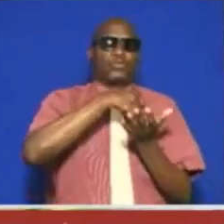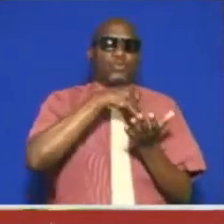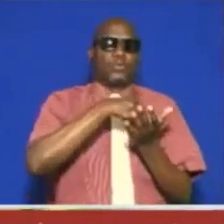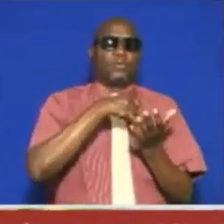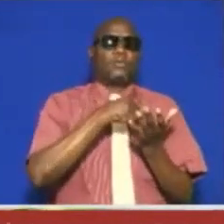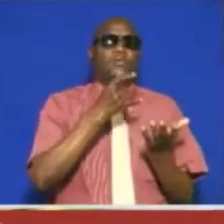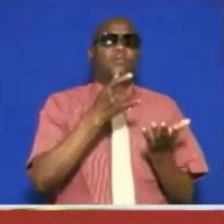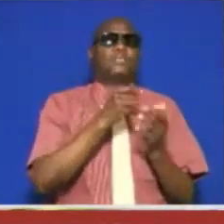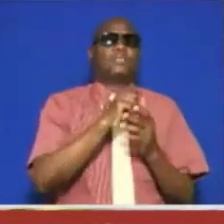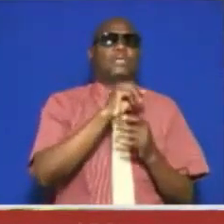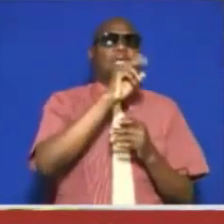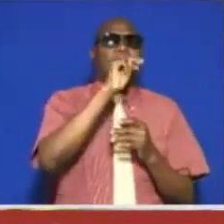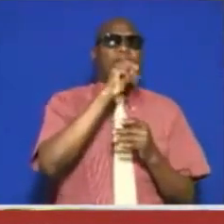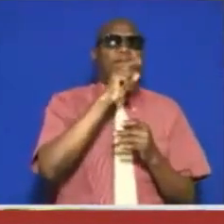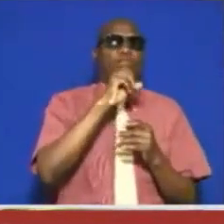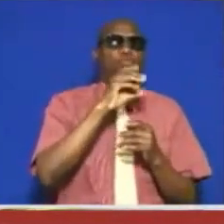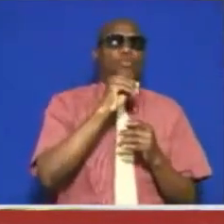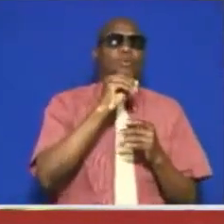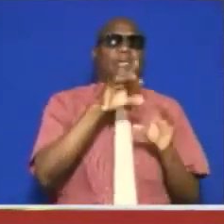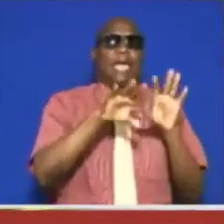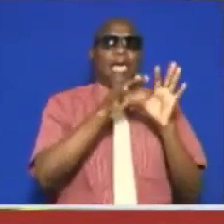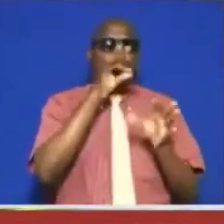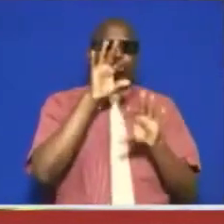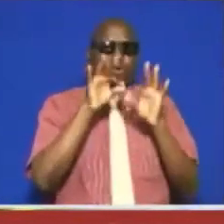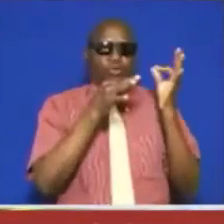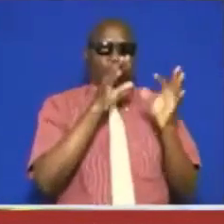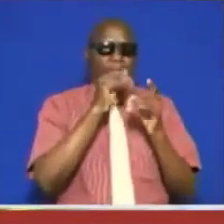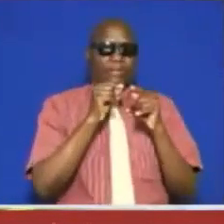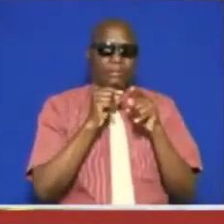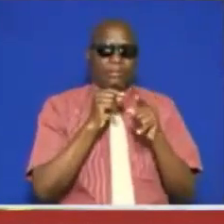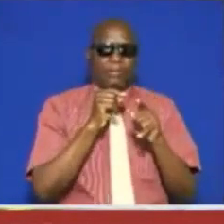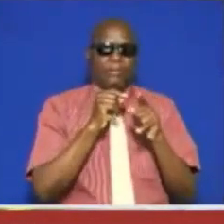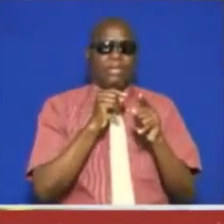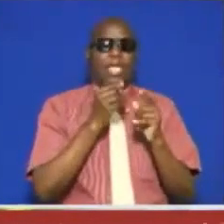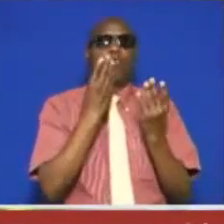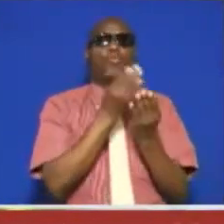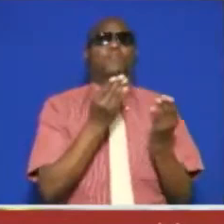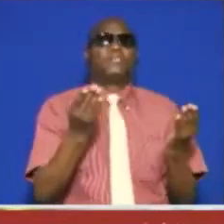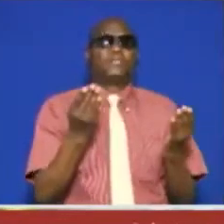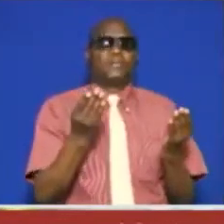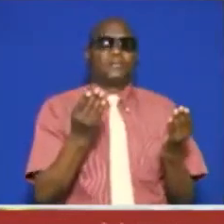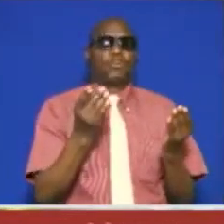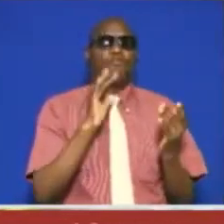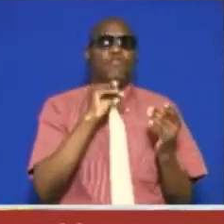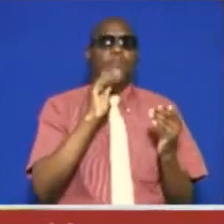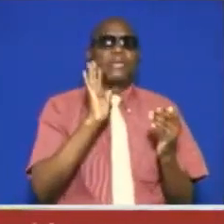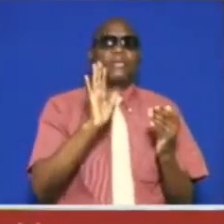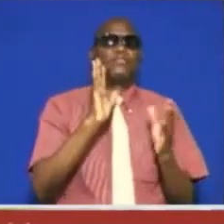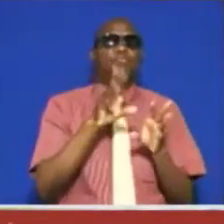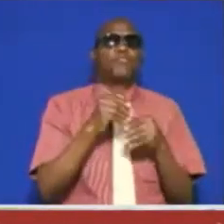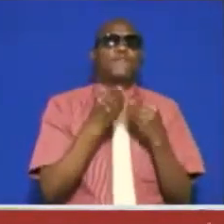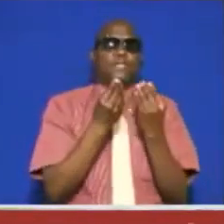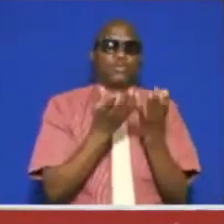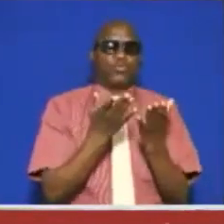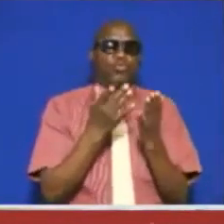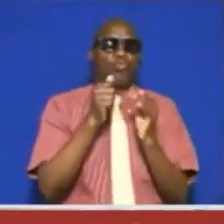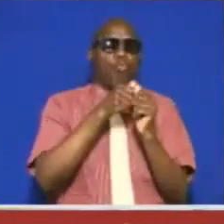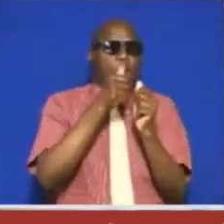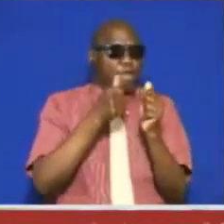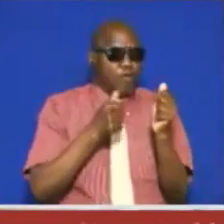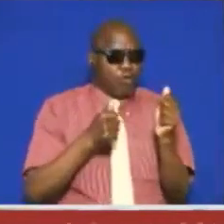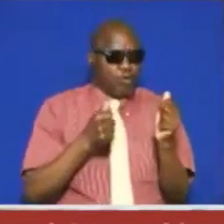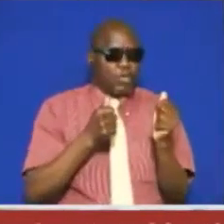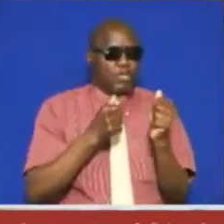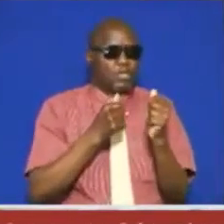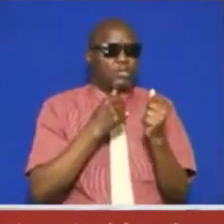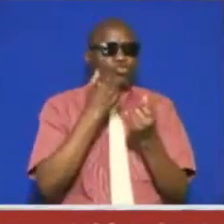vitro diagnostics, that is medical laboratory reagents and equipments, from its provisions, to avoid the